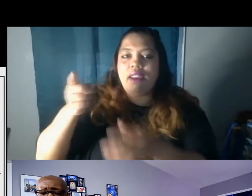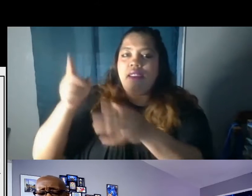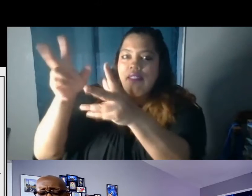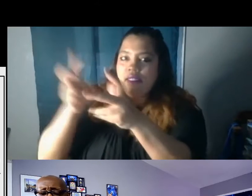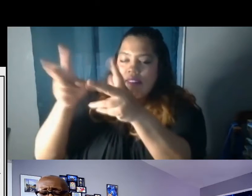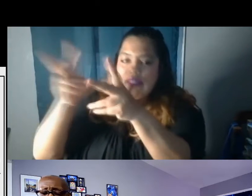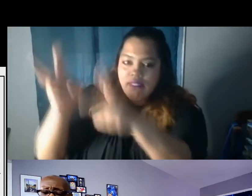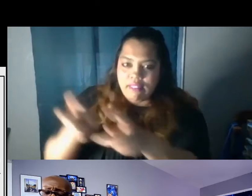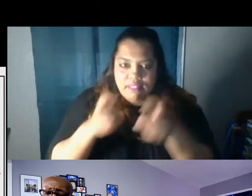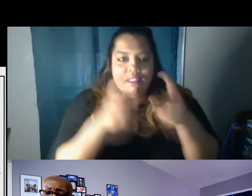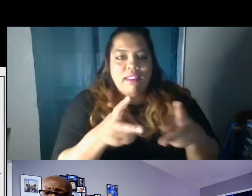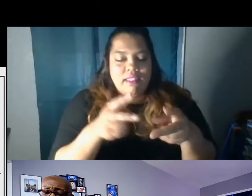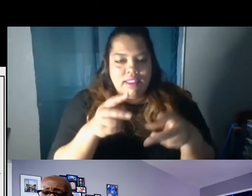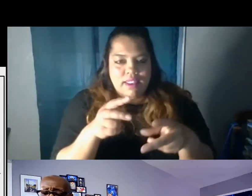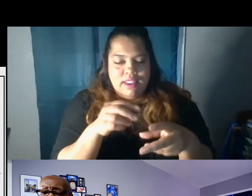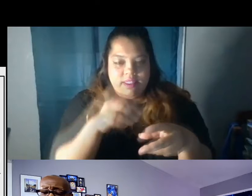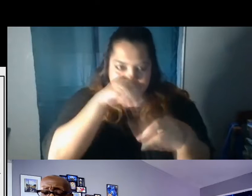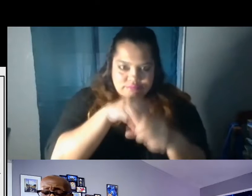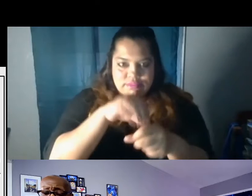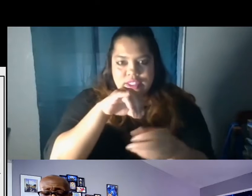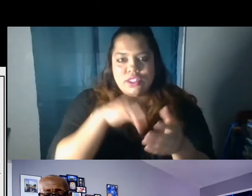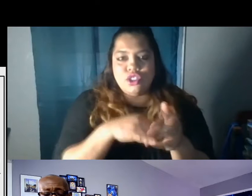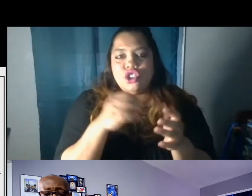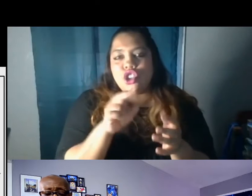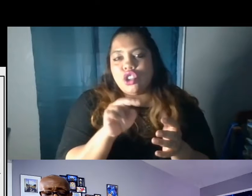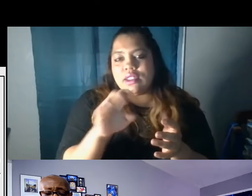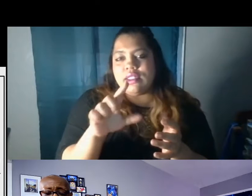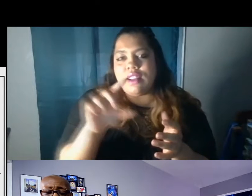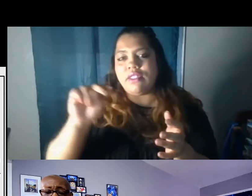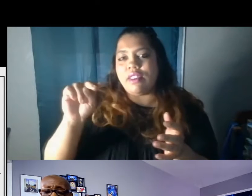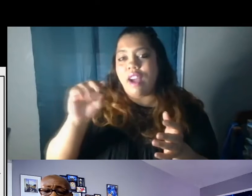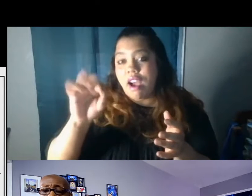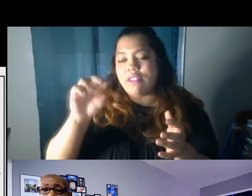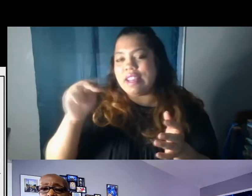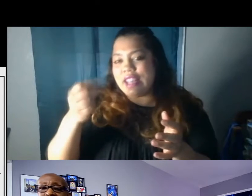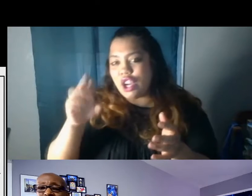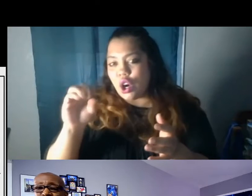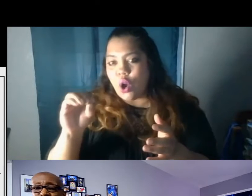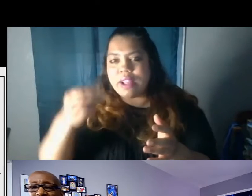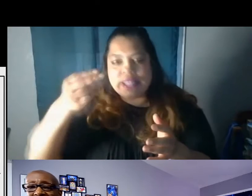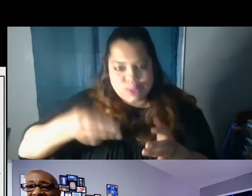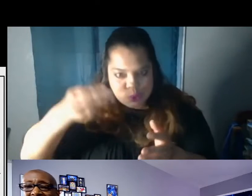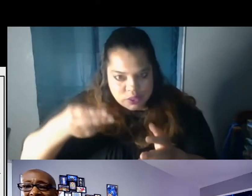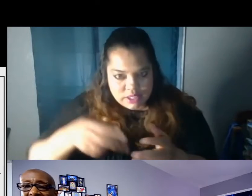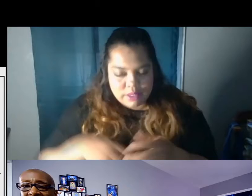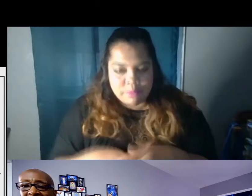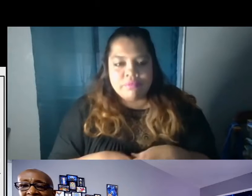Burroughs emphasized the duty the Negro owes to himself to learn his own